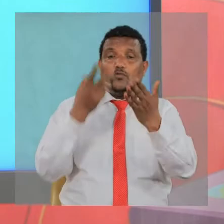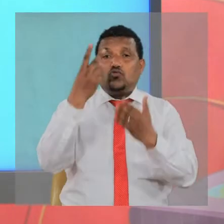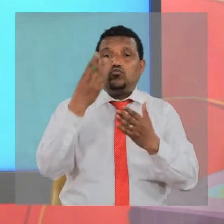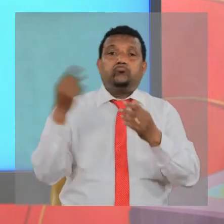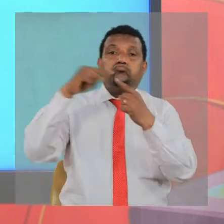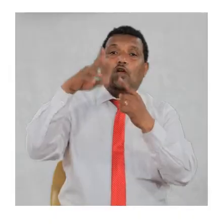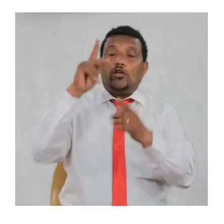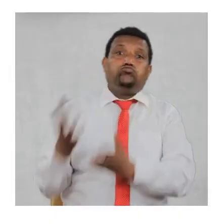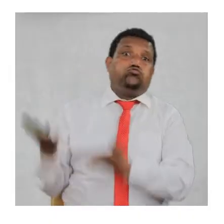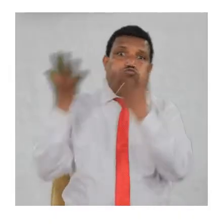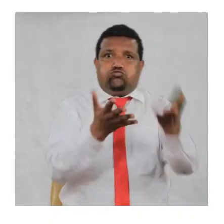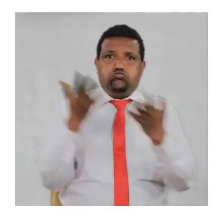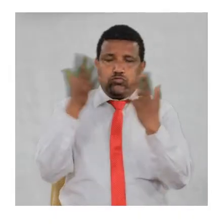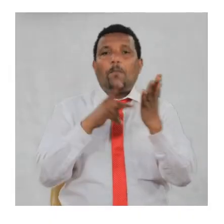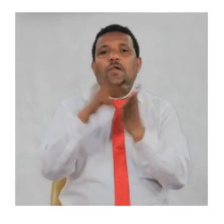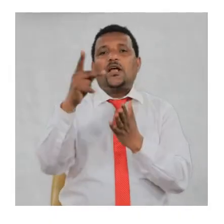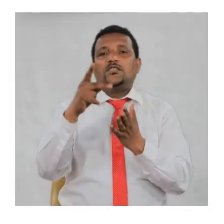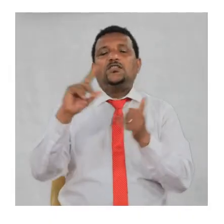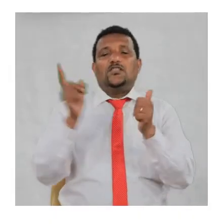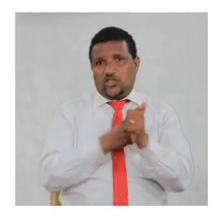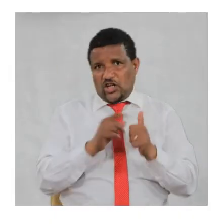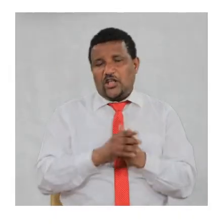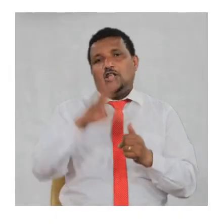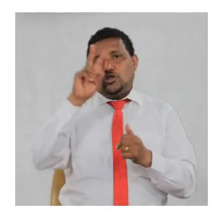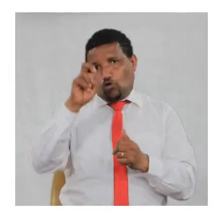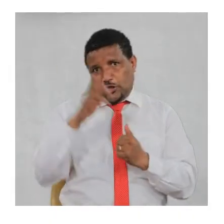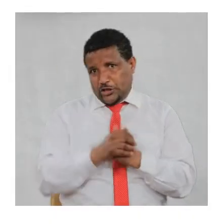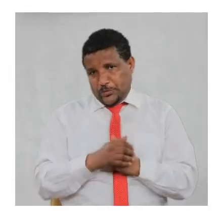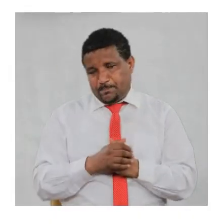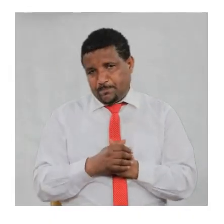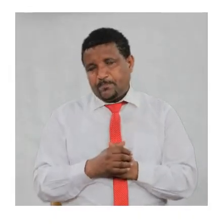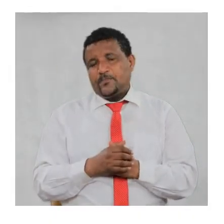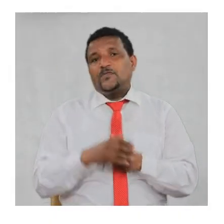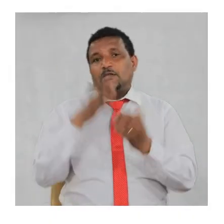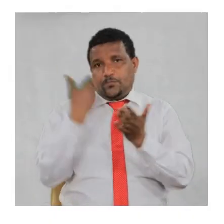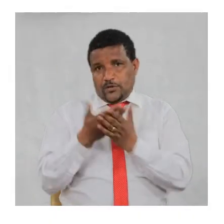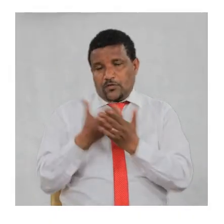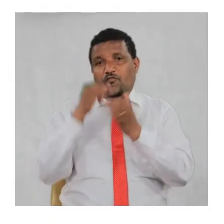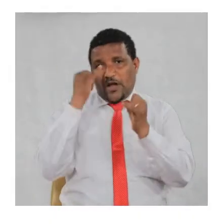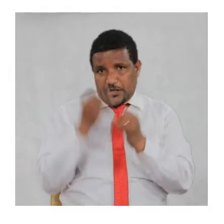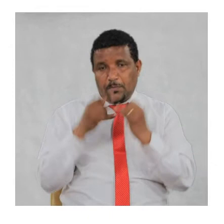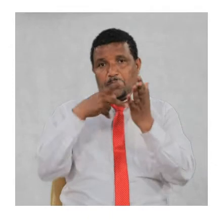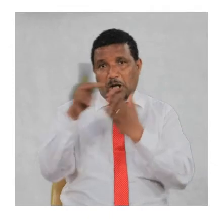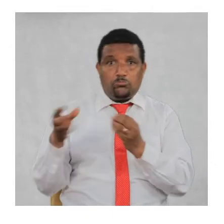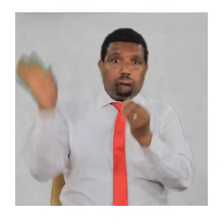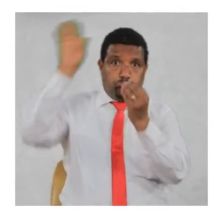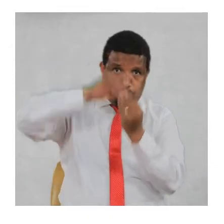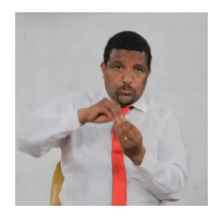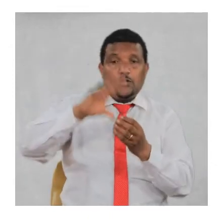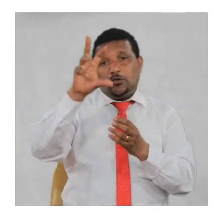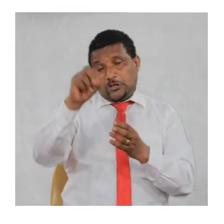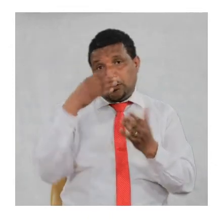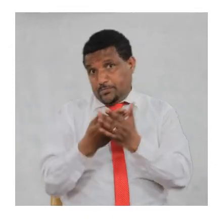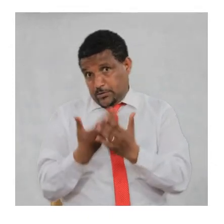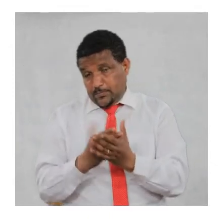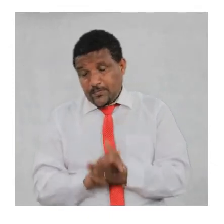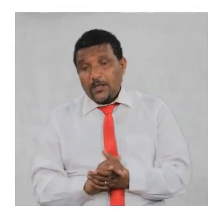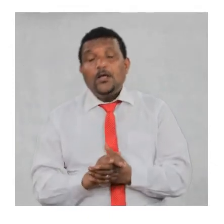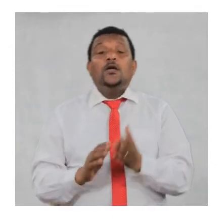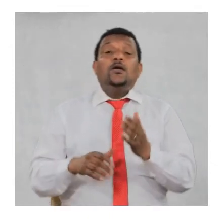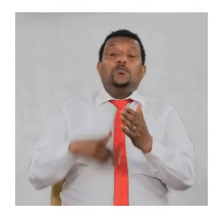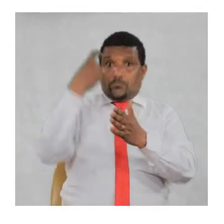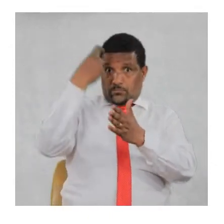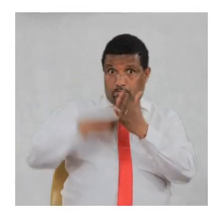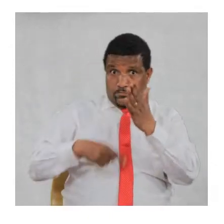means the price was initially 20 birr and finally the price increased to 30 birr. As